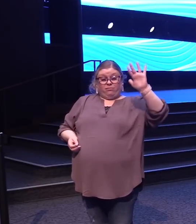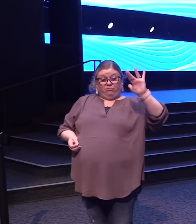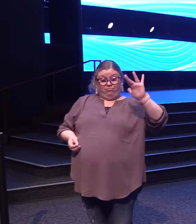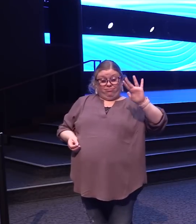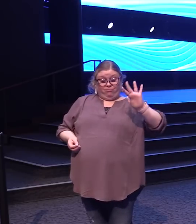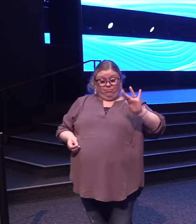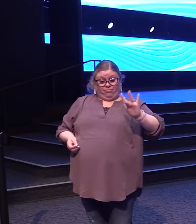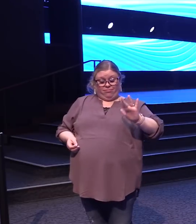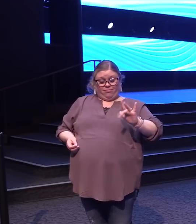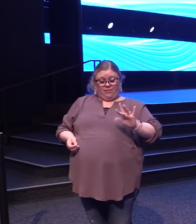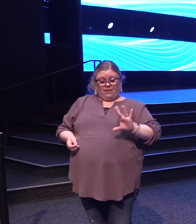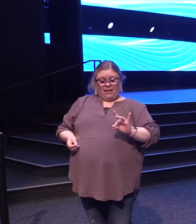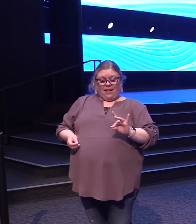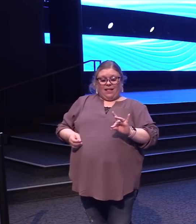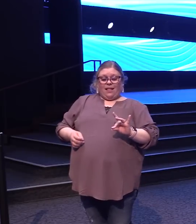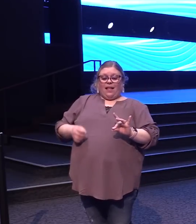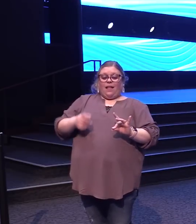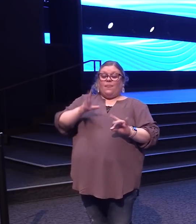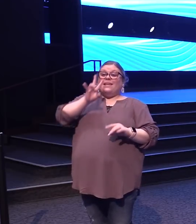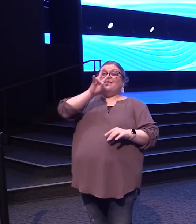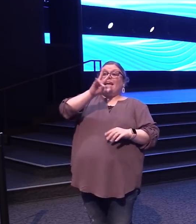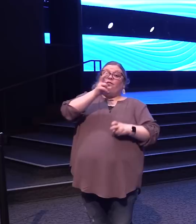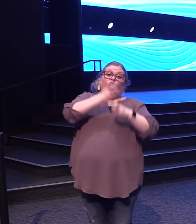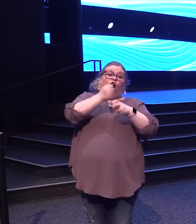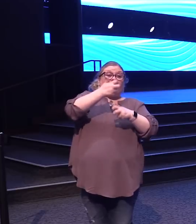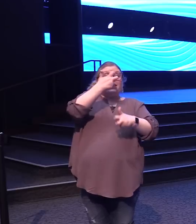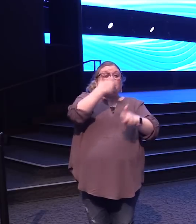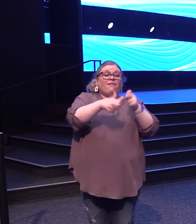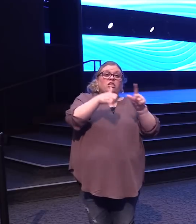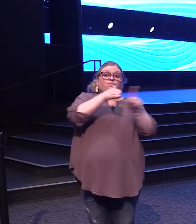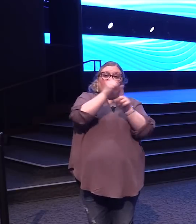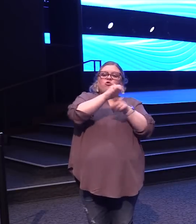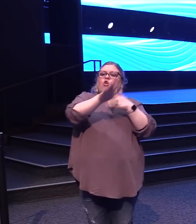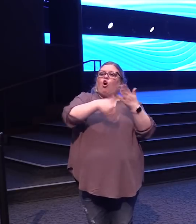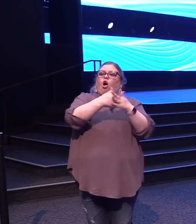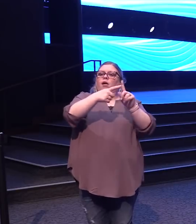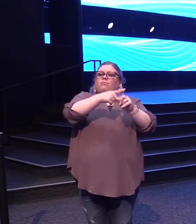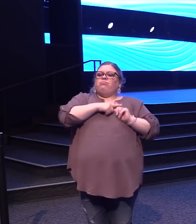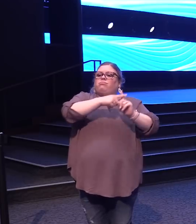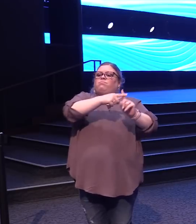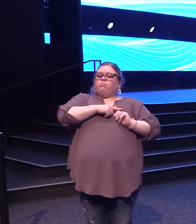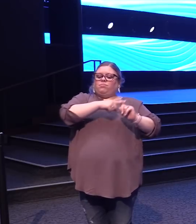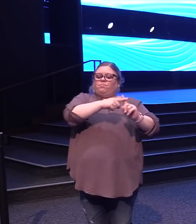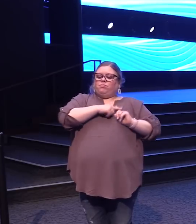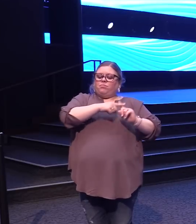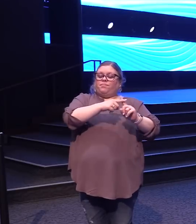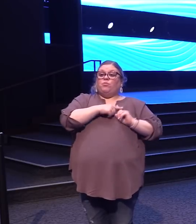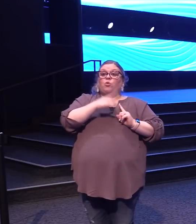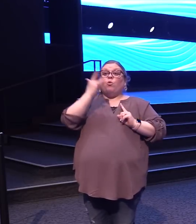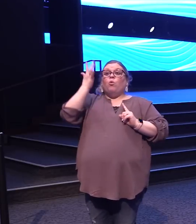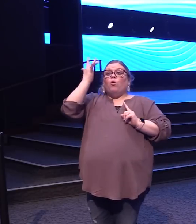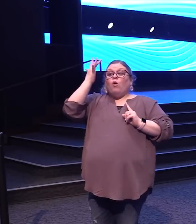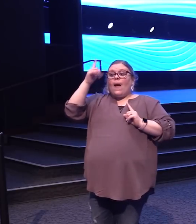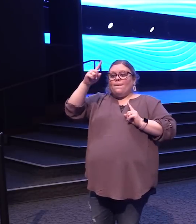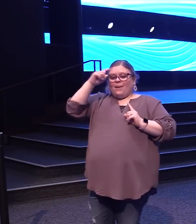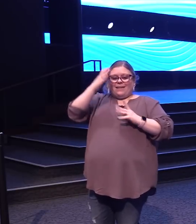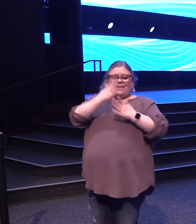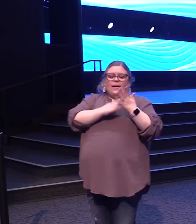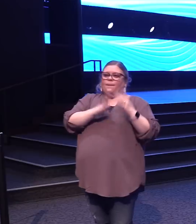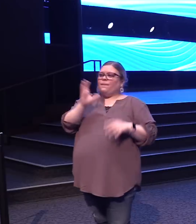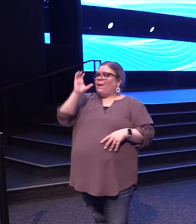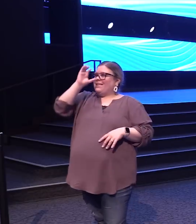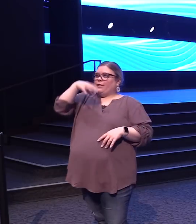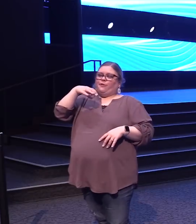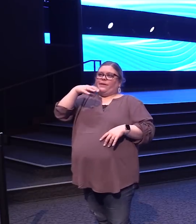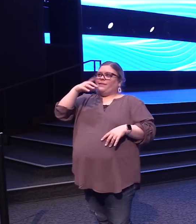seven hardest, toughest bullies had all given their hearts to Jesus Christ because of some kind of mysterious